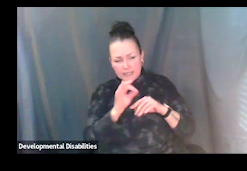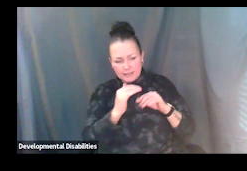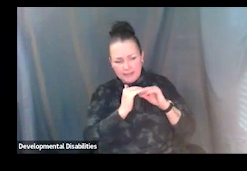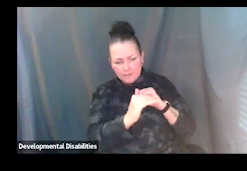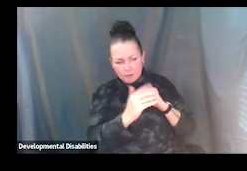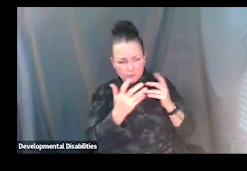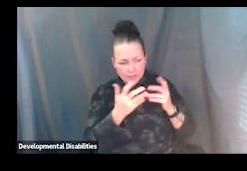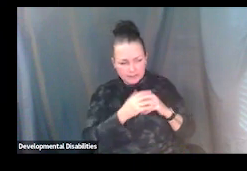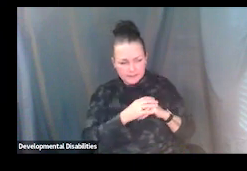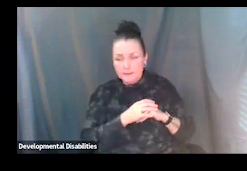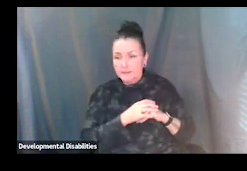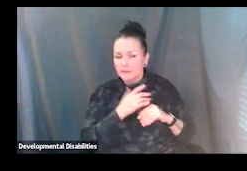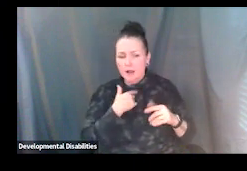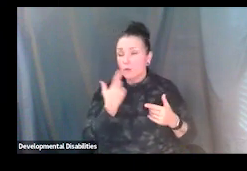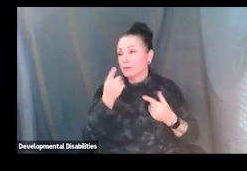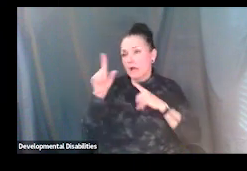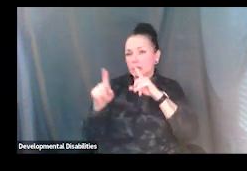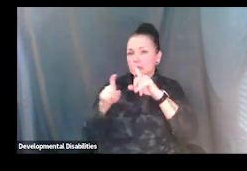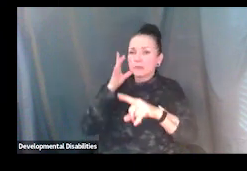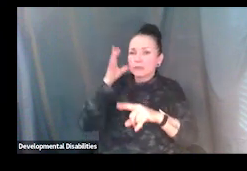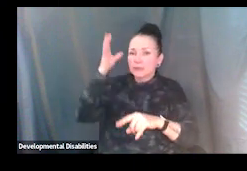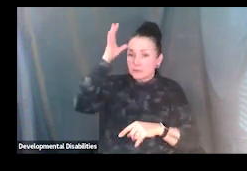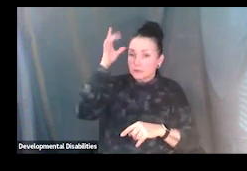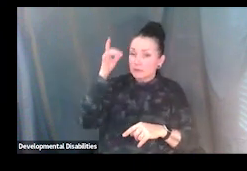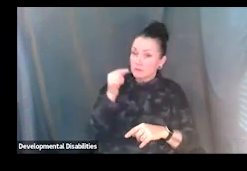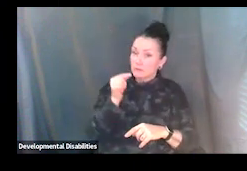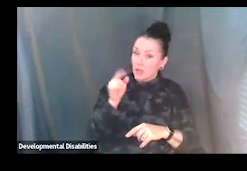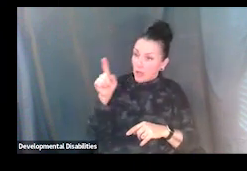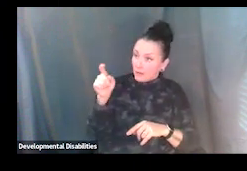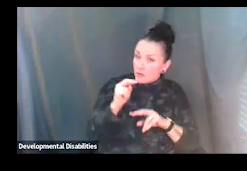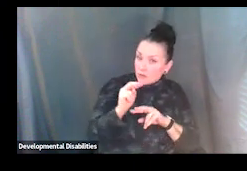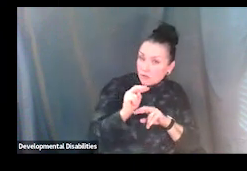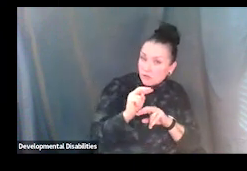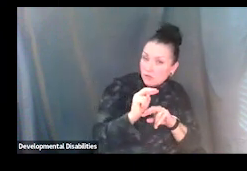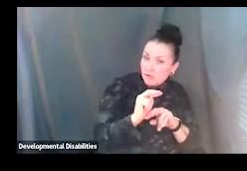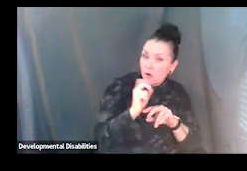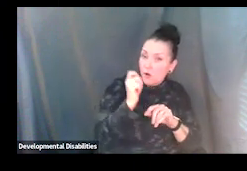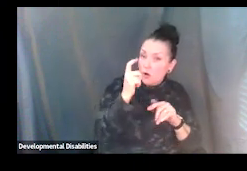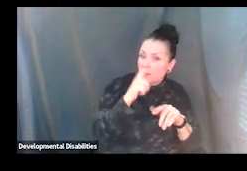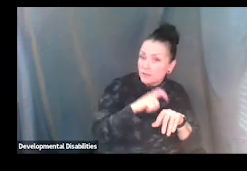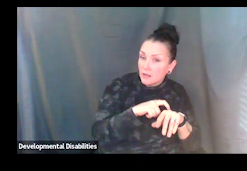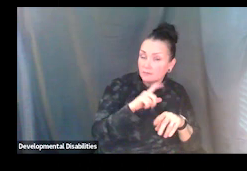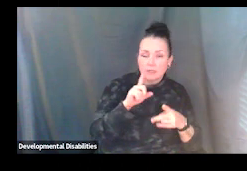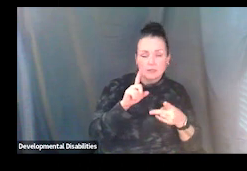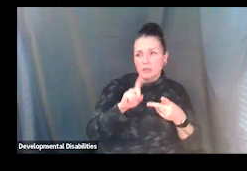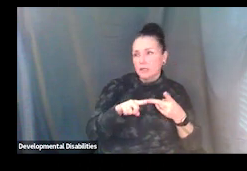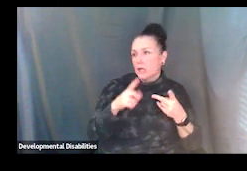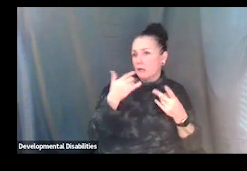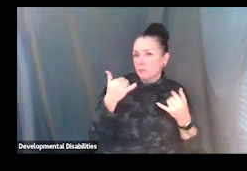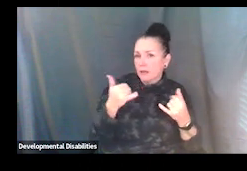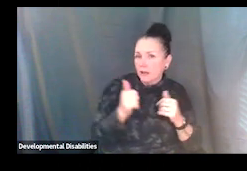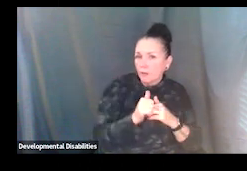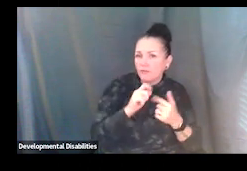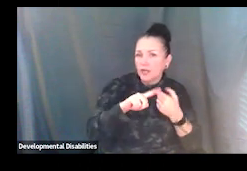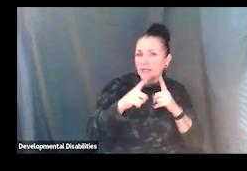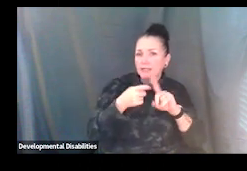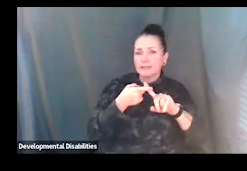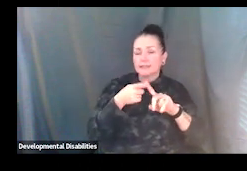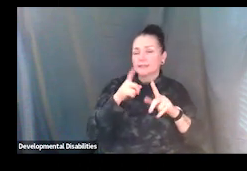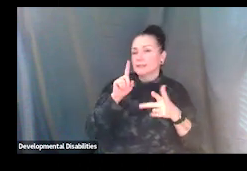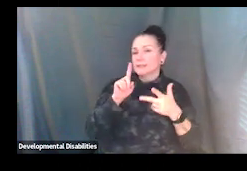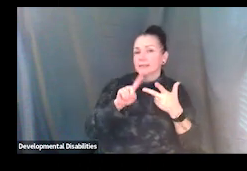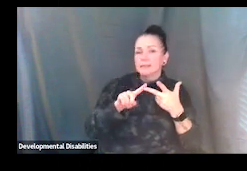if they have to be supervised so closely to keep them safe that they can't play with friends, you can't go out